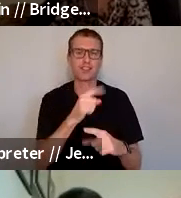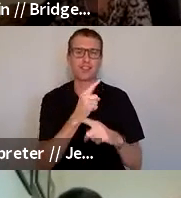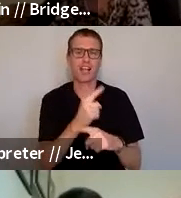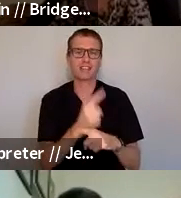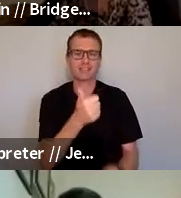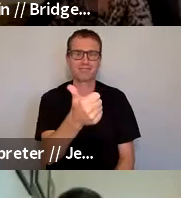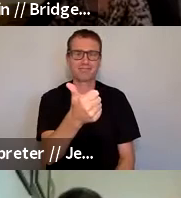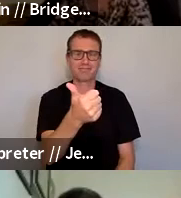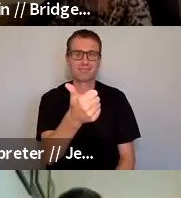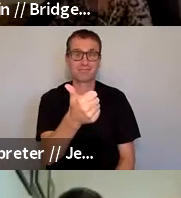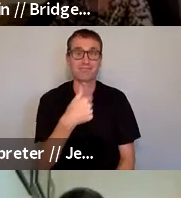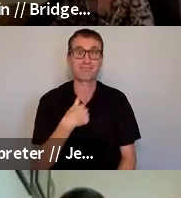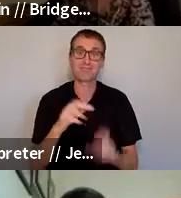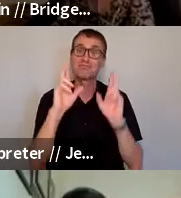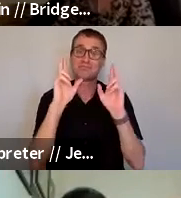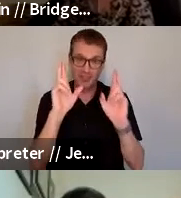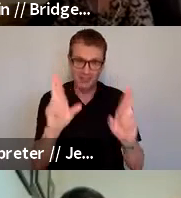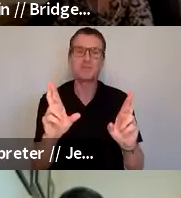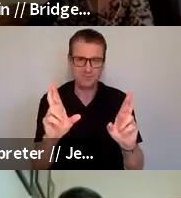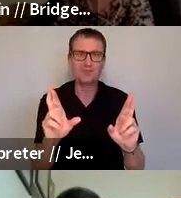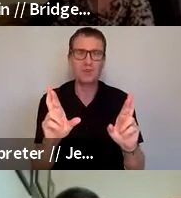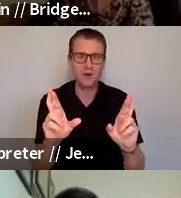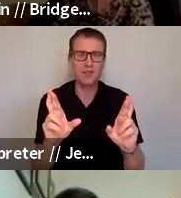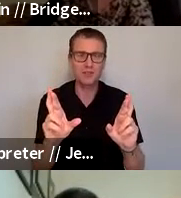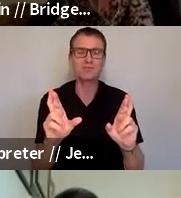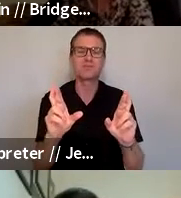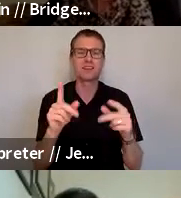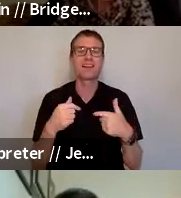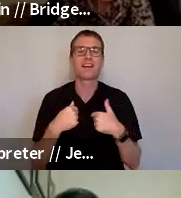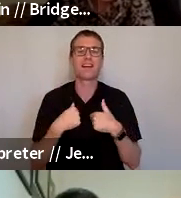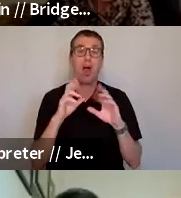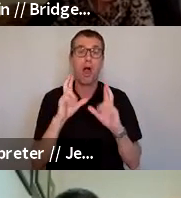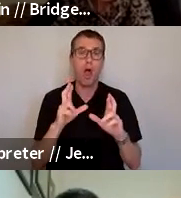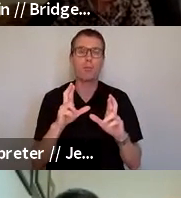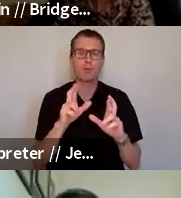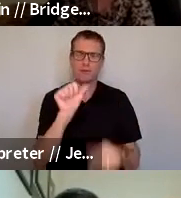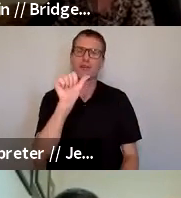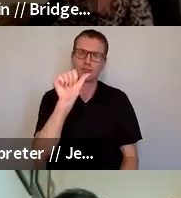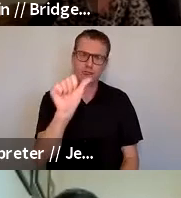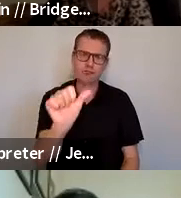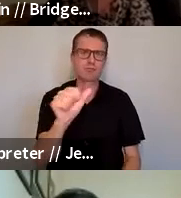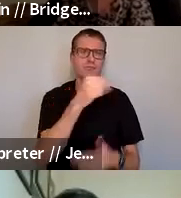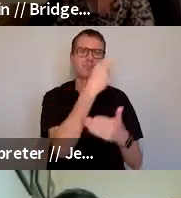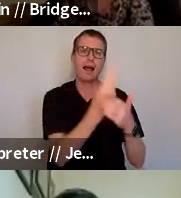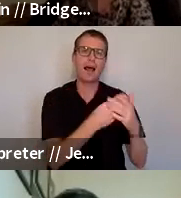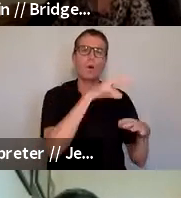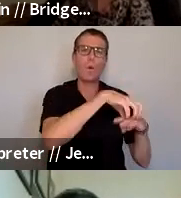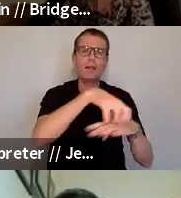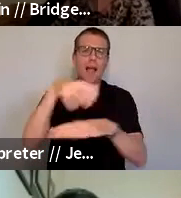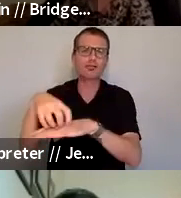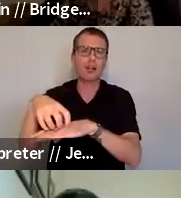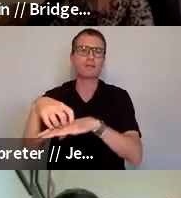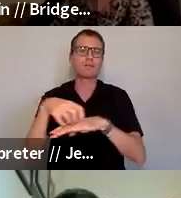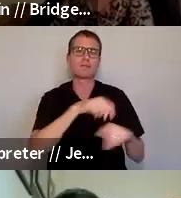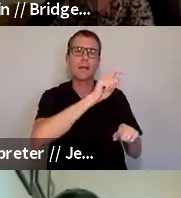yes, I do hope that there is more dedication, more momentum from arts organisations and practitioners